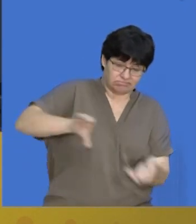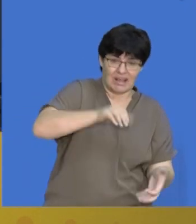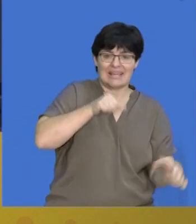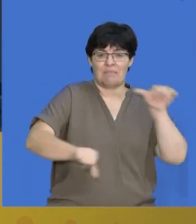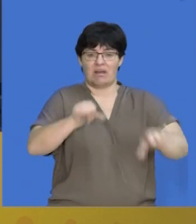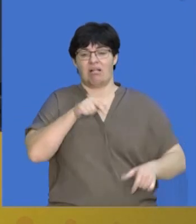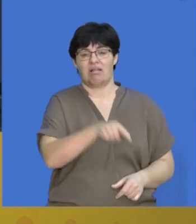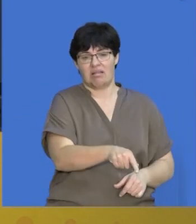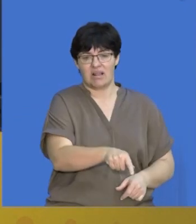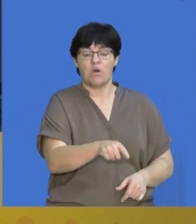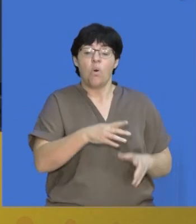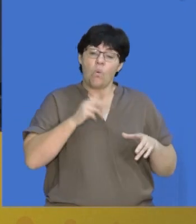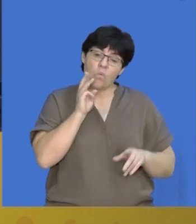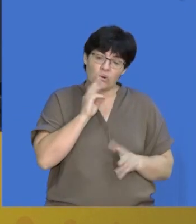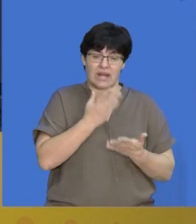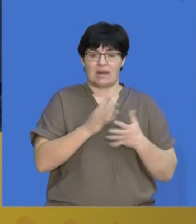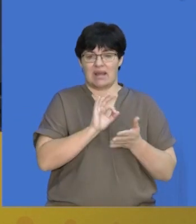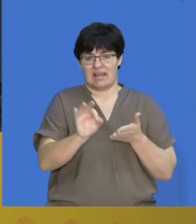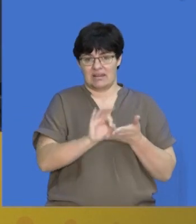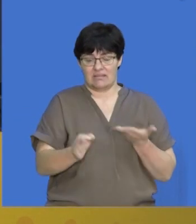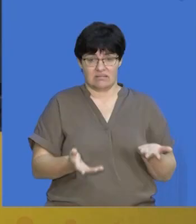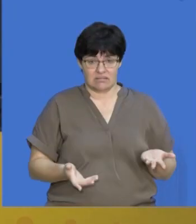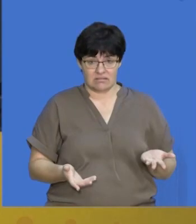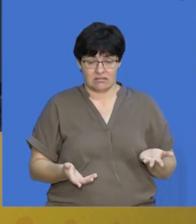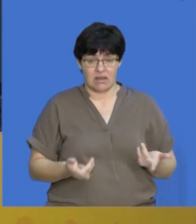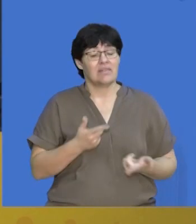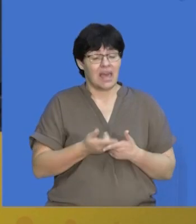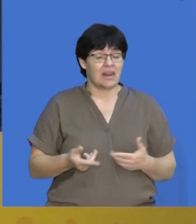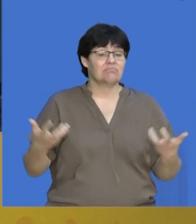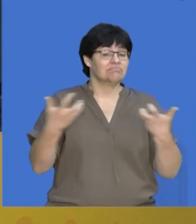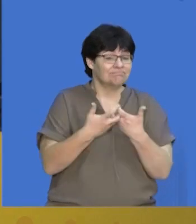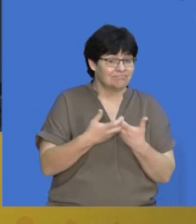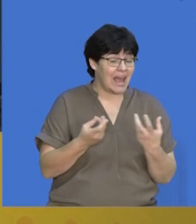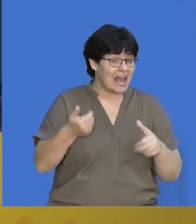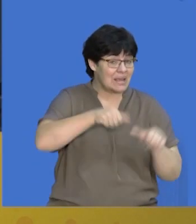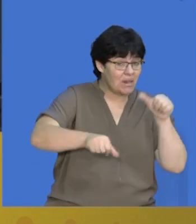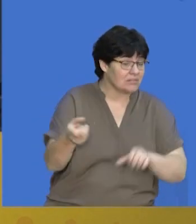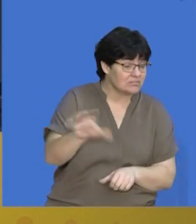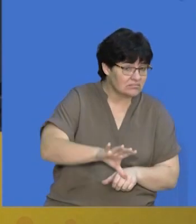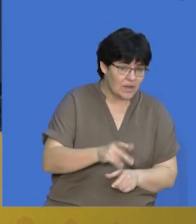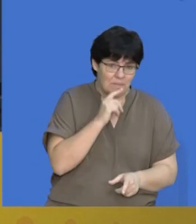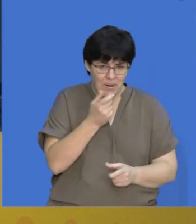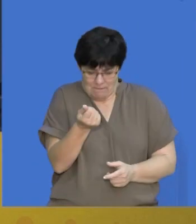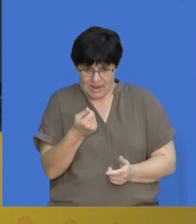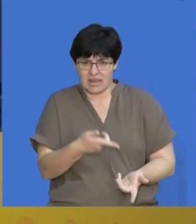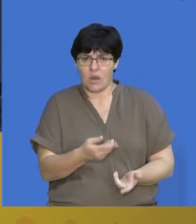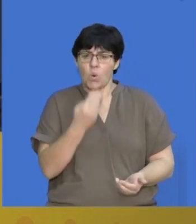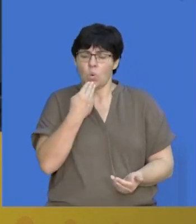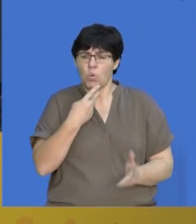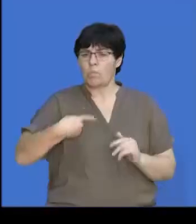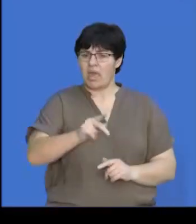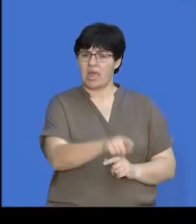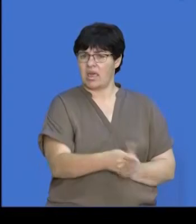use? Chemicals. And what is about chemicals? Costs. Can you see the costs? And someone has to bear those